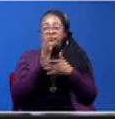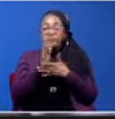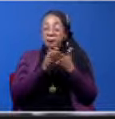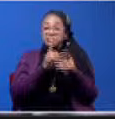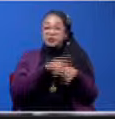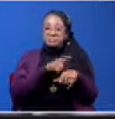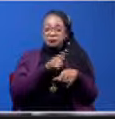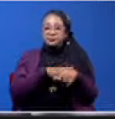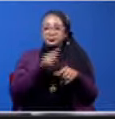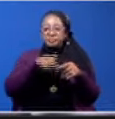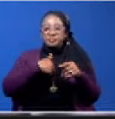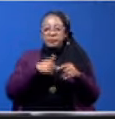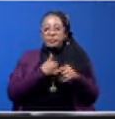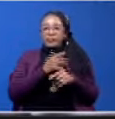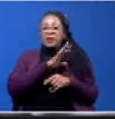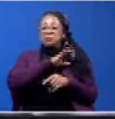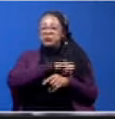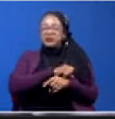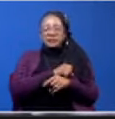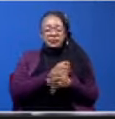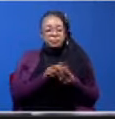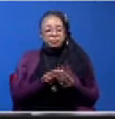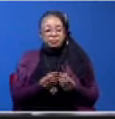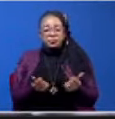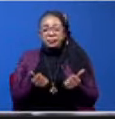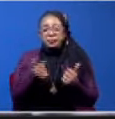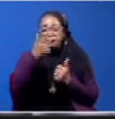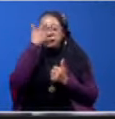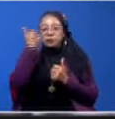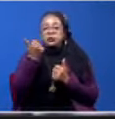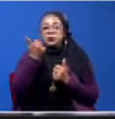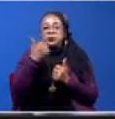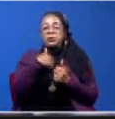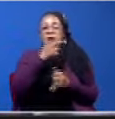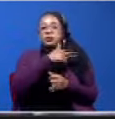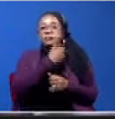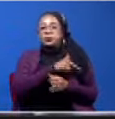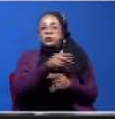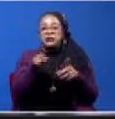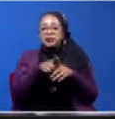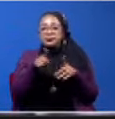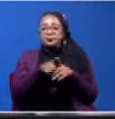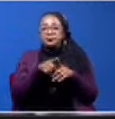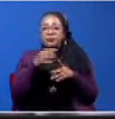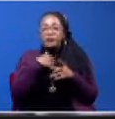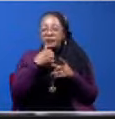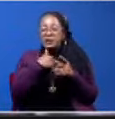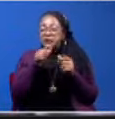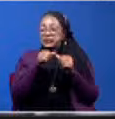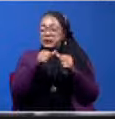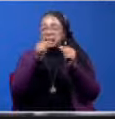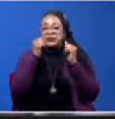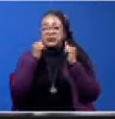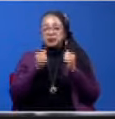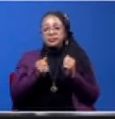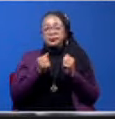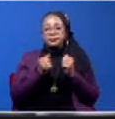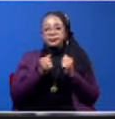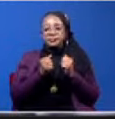sometimes we feel like the patience is wearing out because our facilities are moving into unsustainable